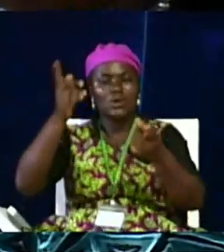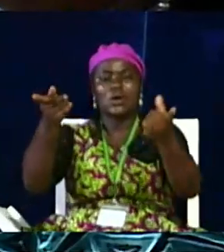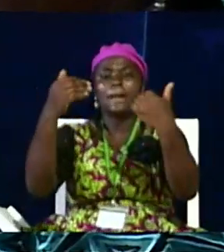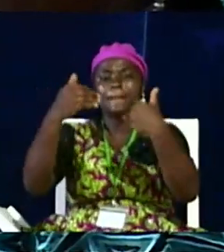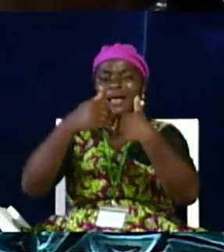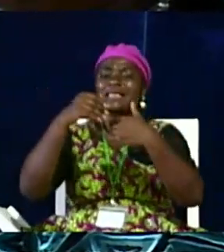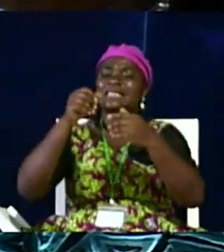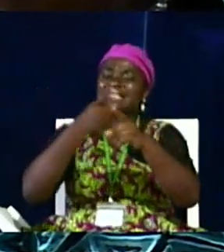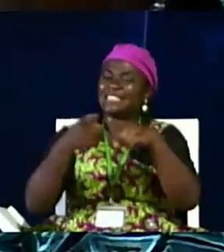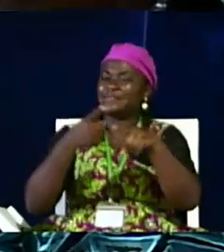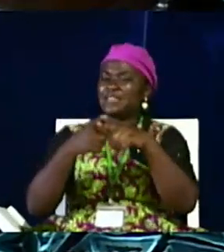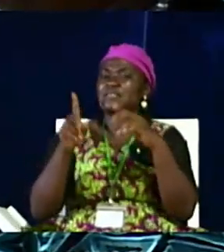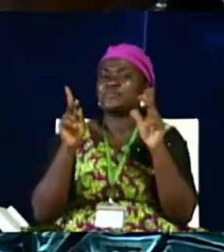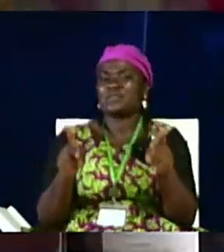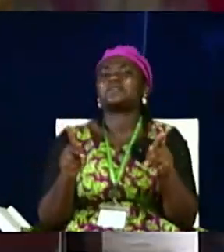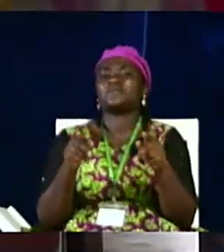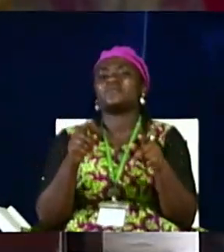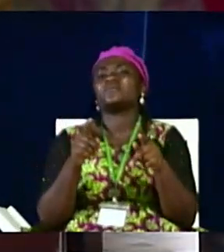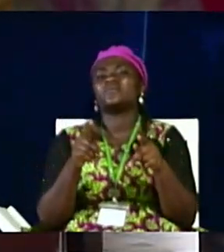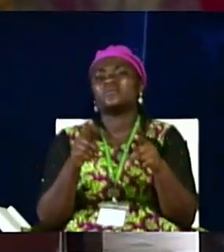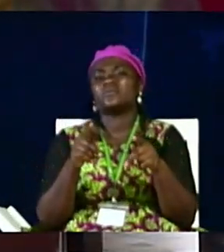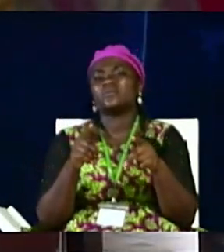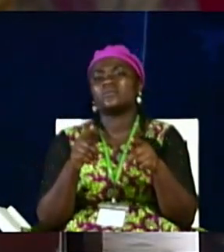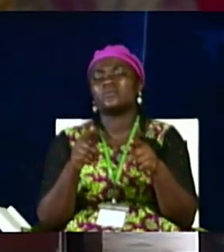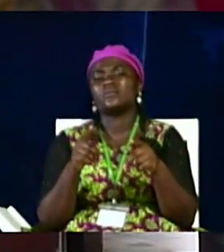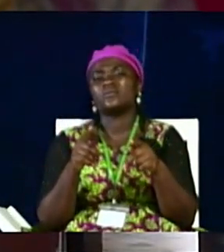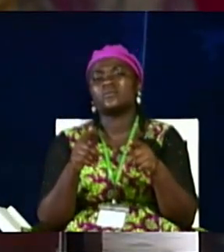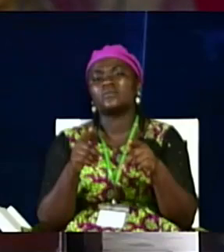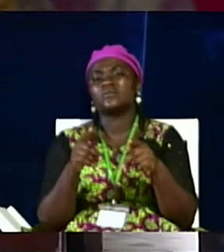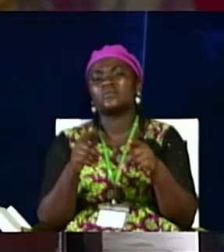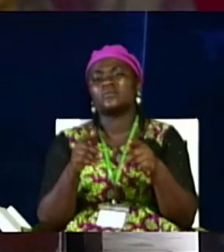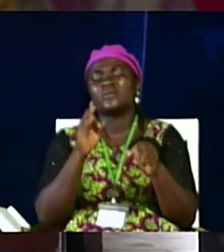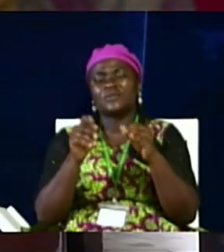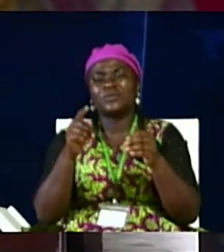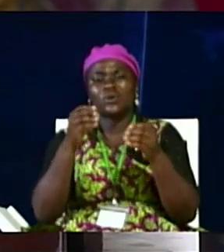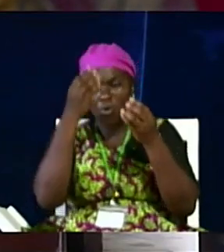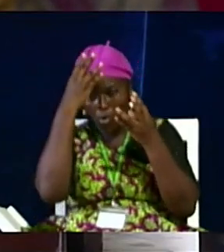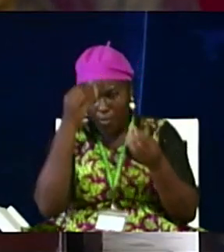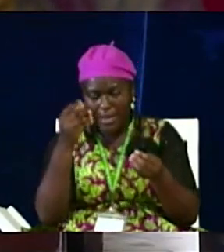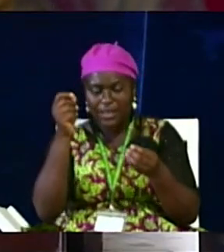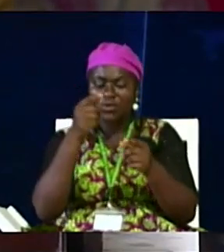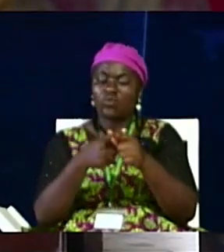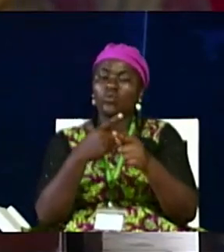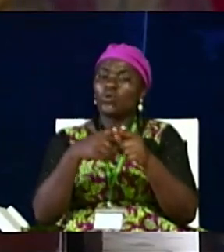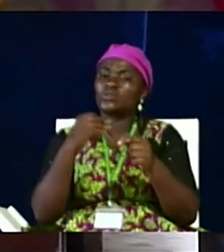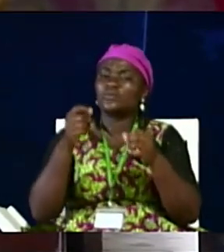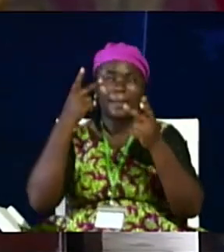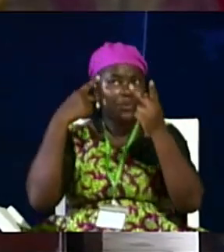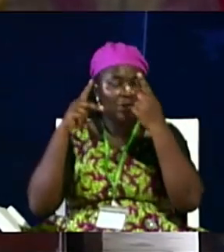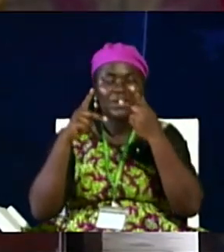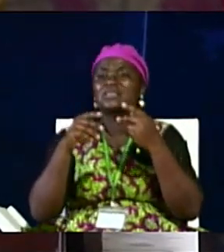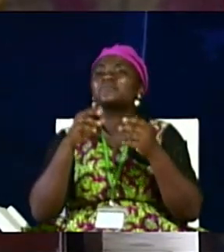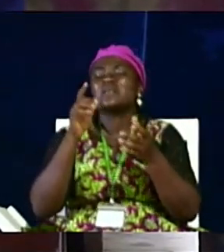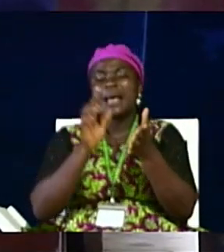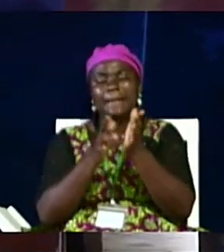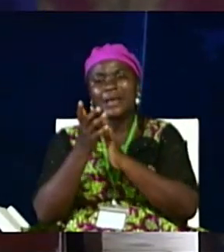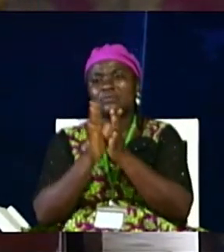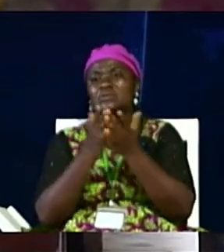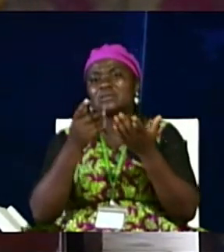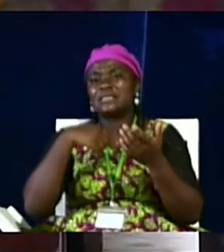person. He obeyed. He went to look for the prophet. And the Bible tells us in 2 Kings chapter